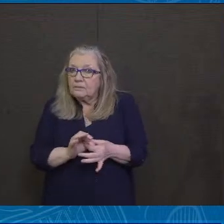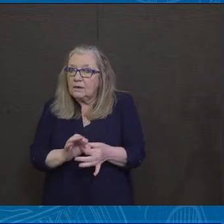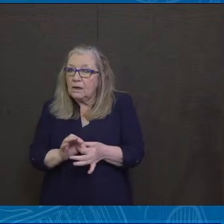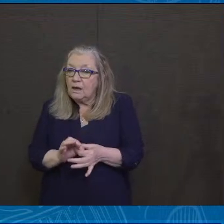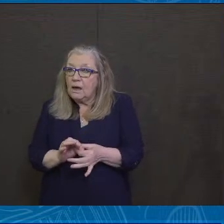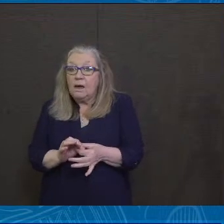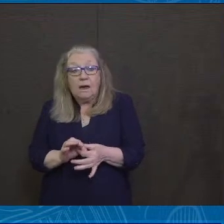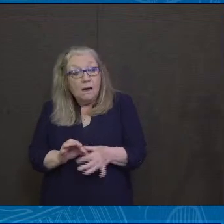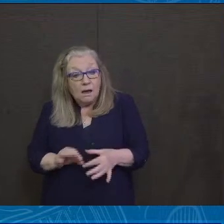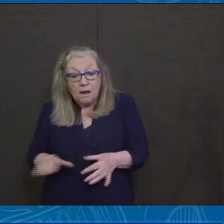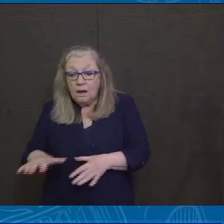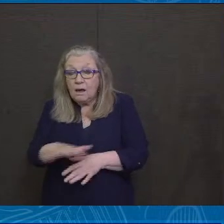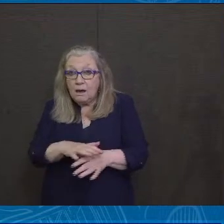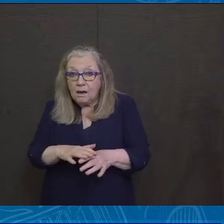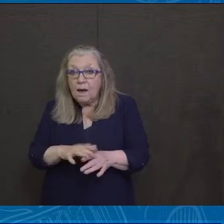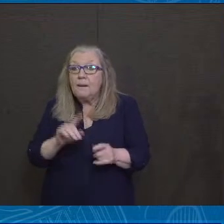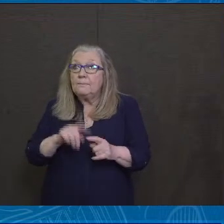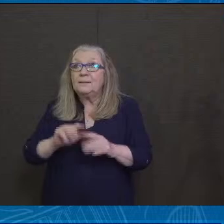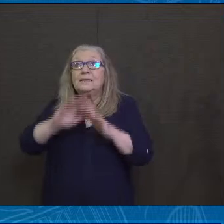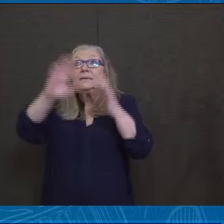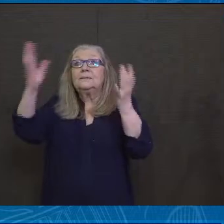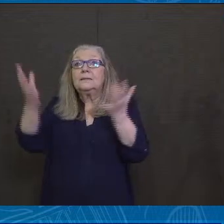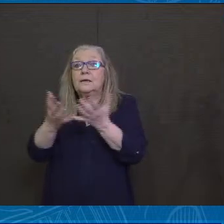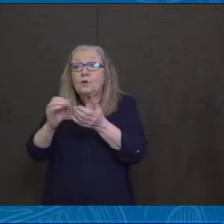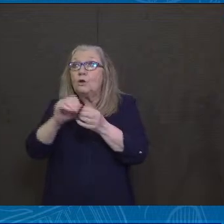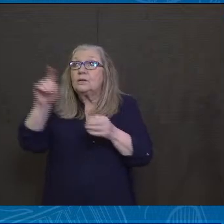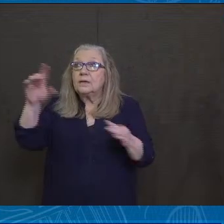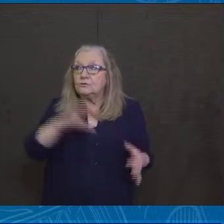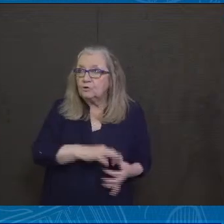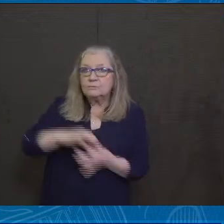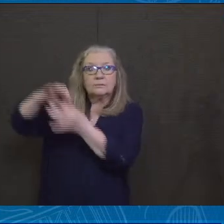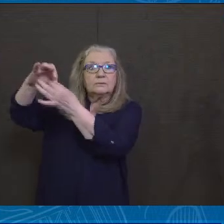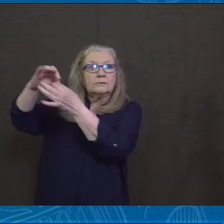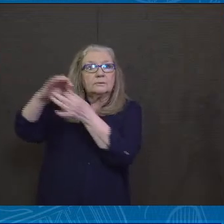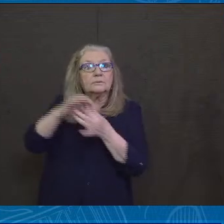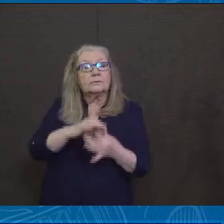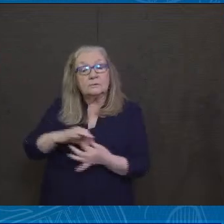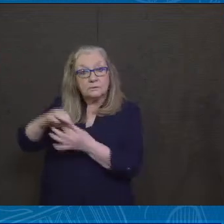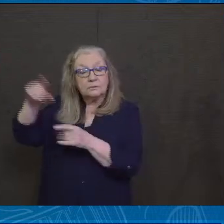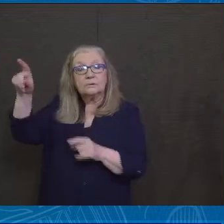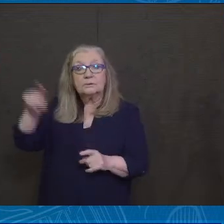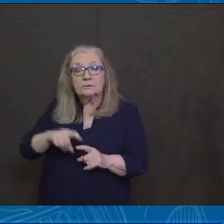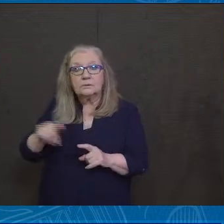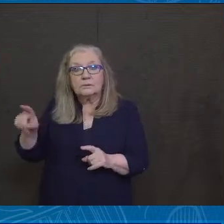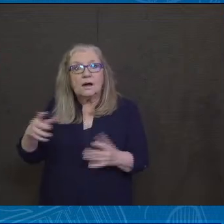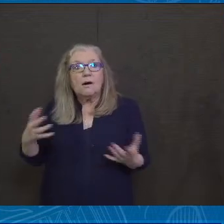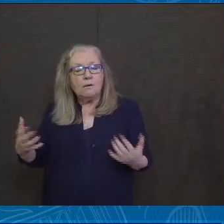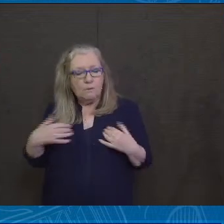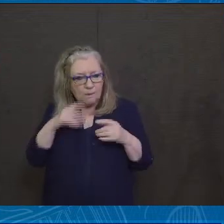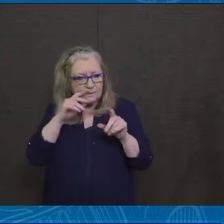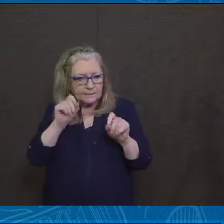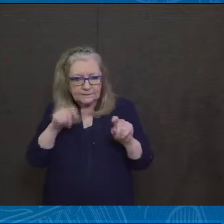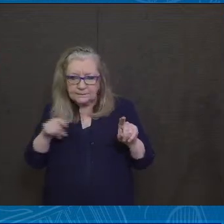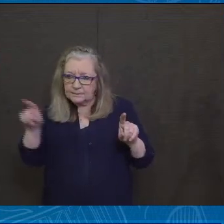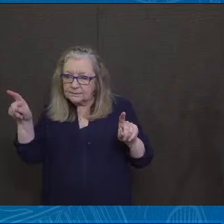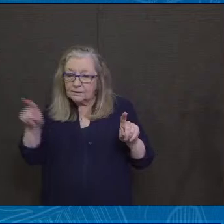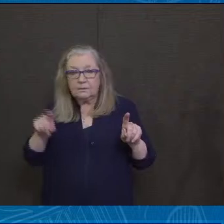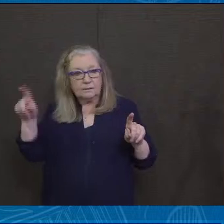international organization in installing prototype testing in their area just to